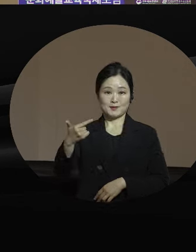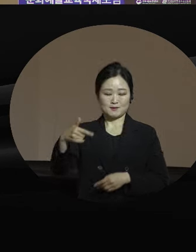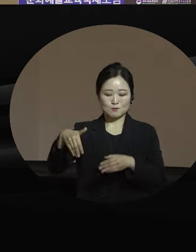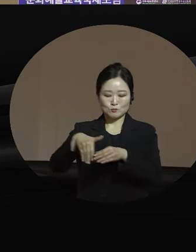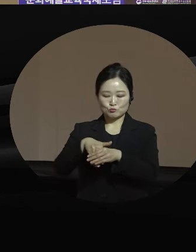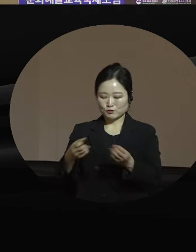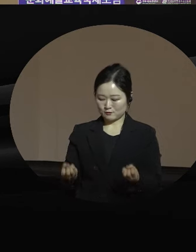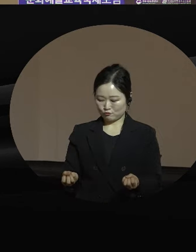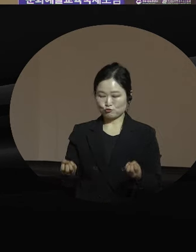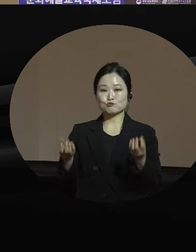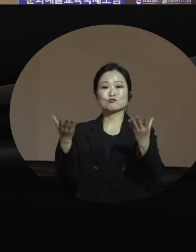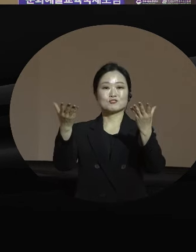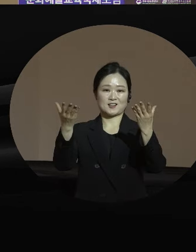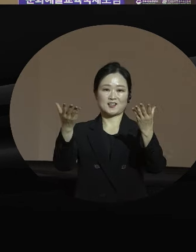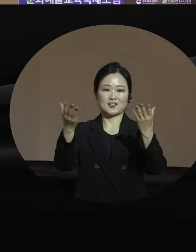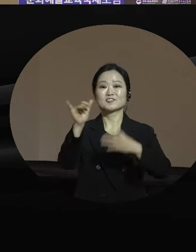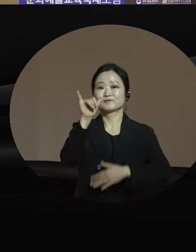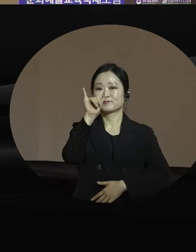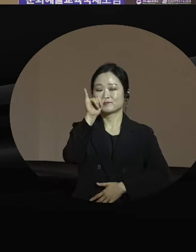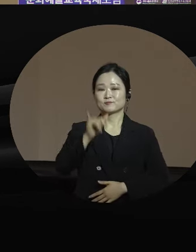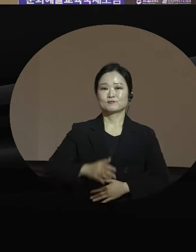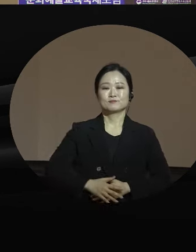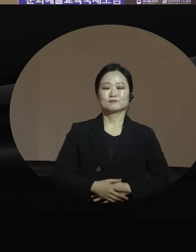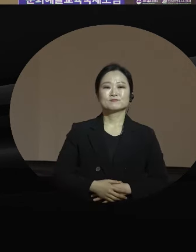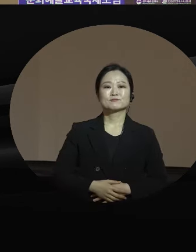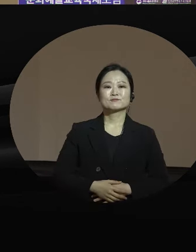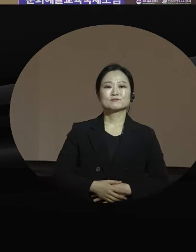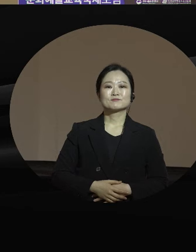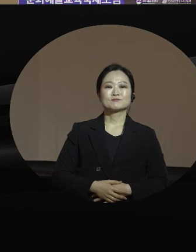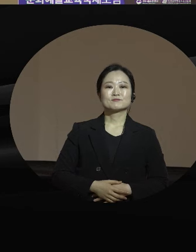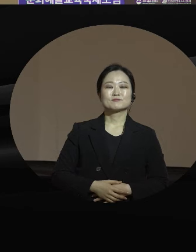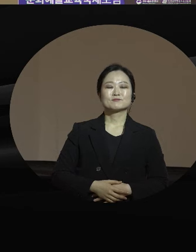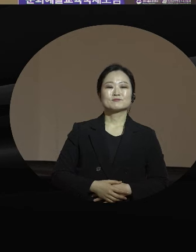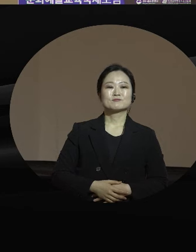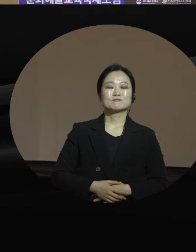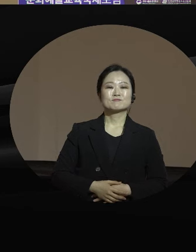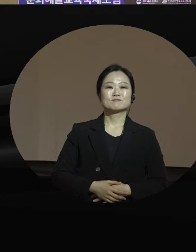over participants of the 10 countries.